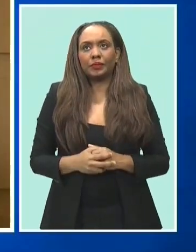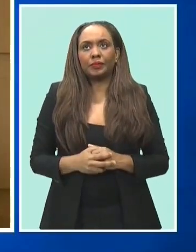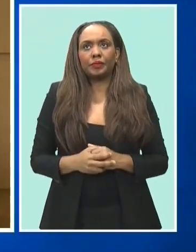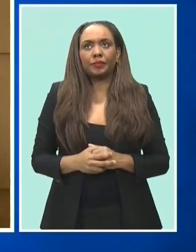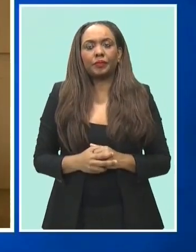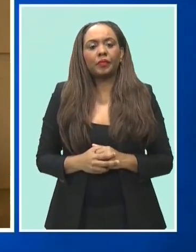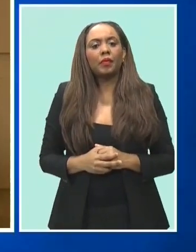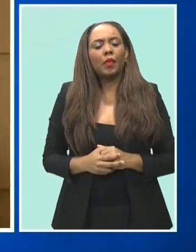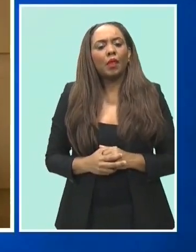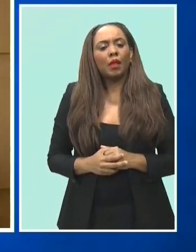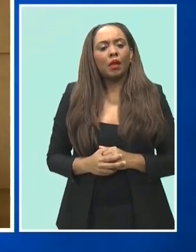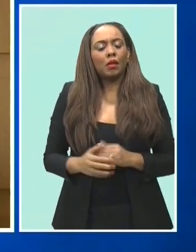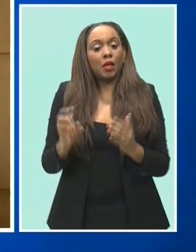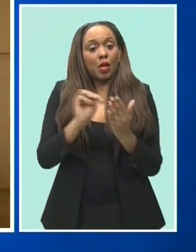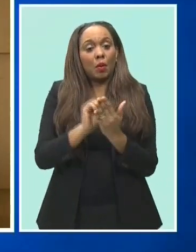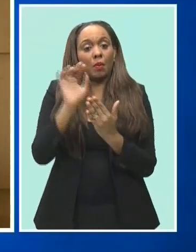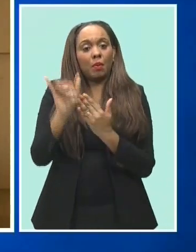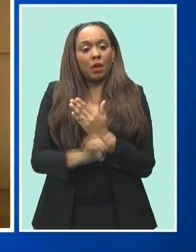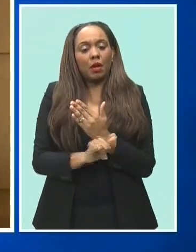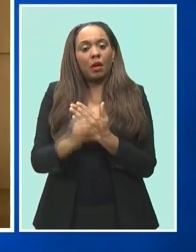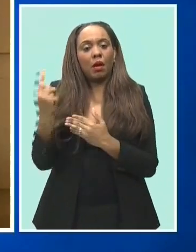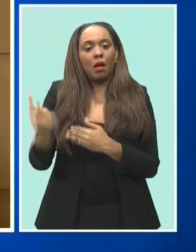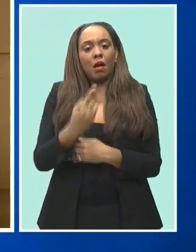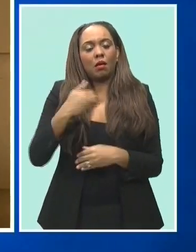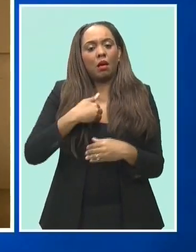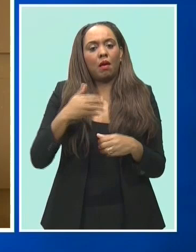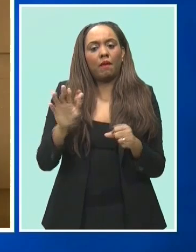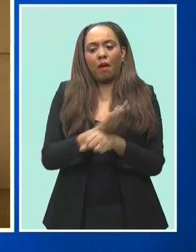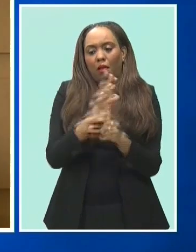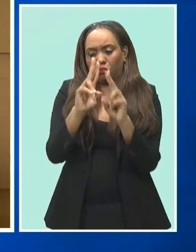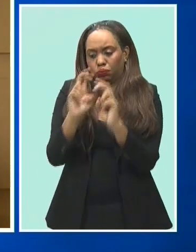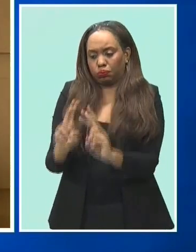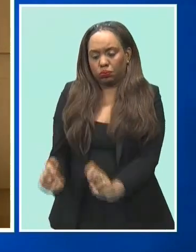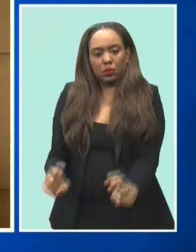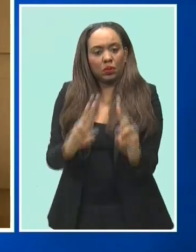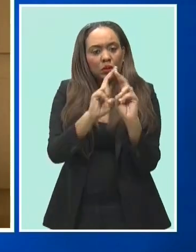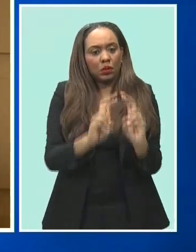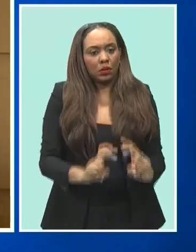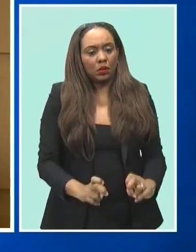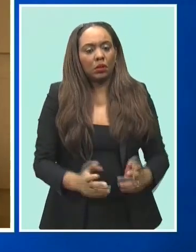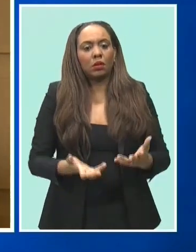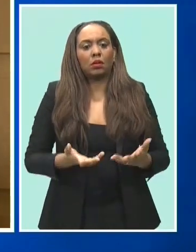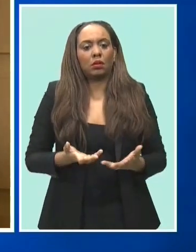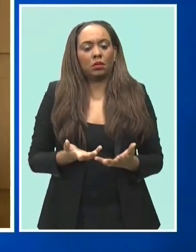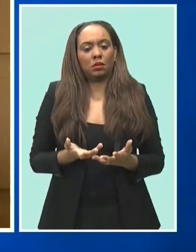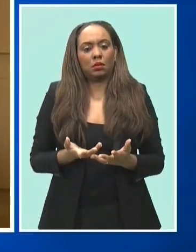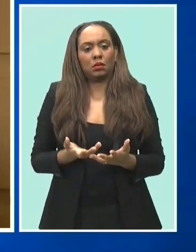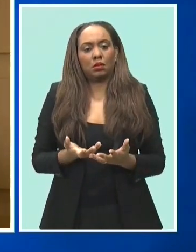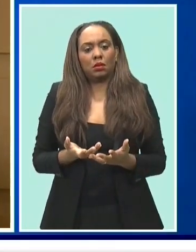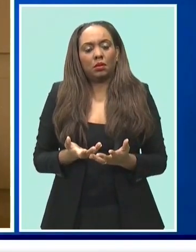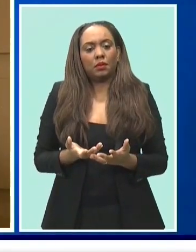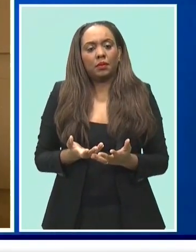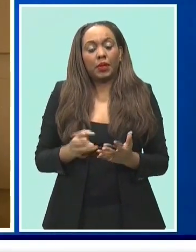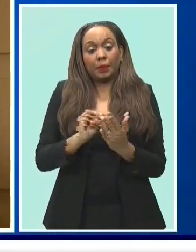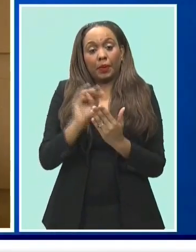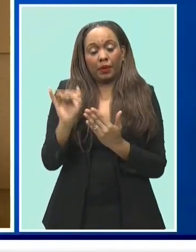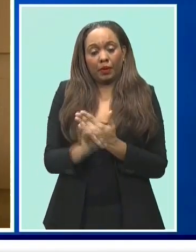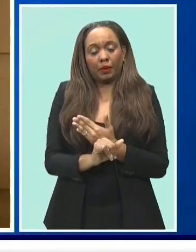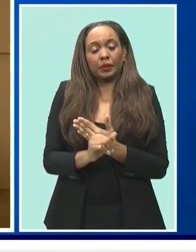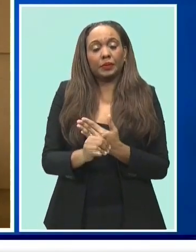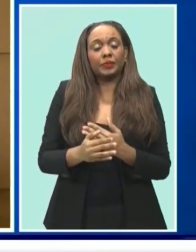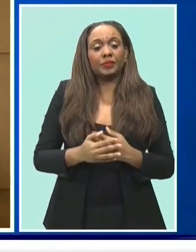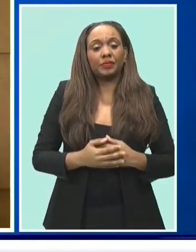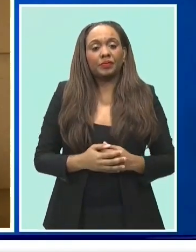May, we would have a full assessment of all our stations, put in our needs for the stations, and